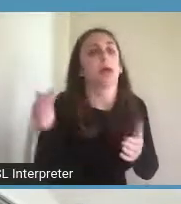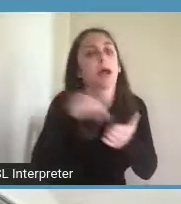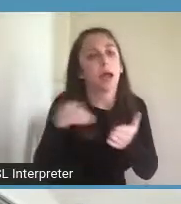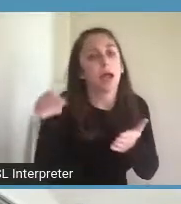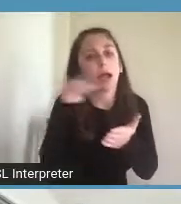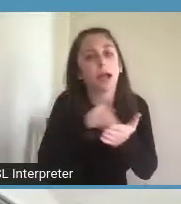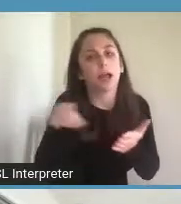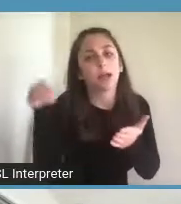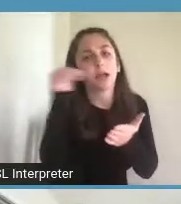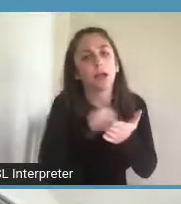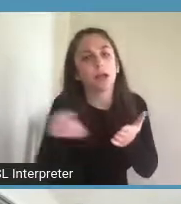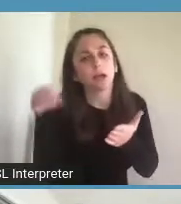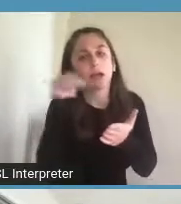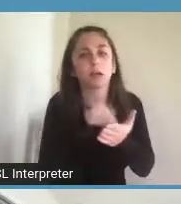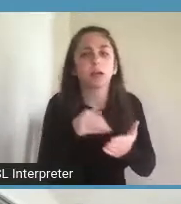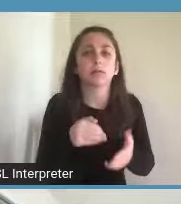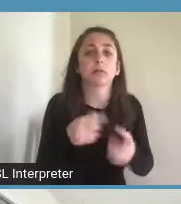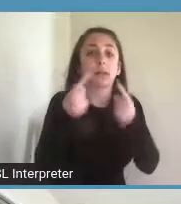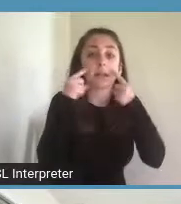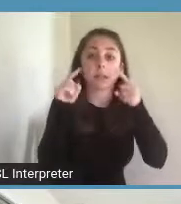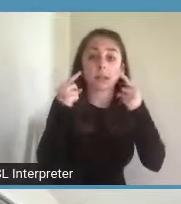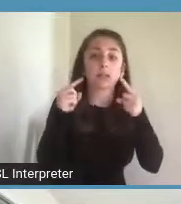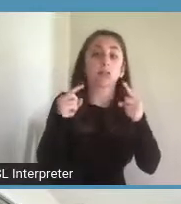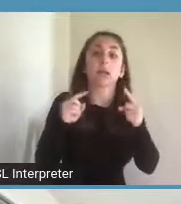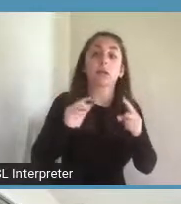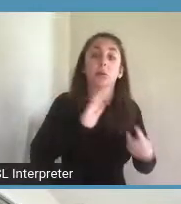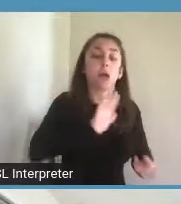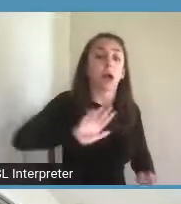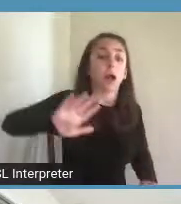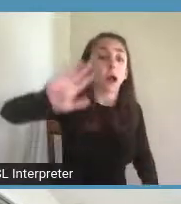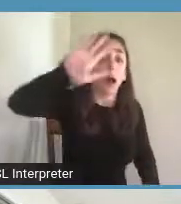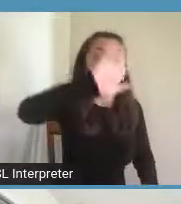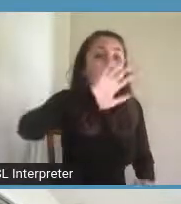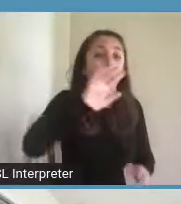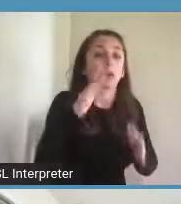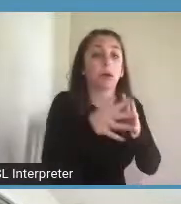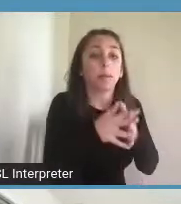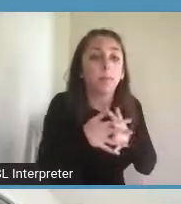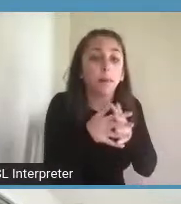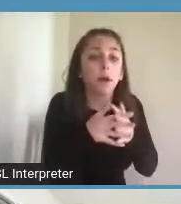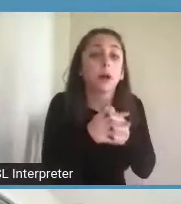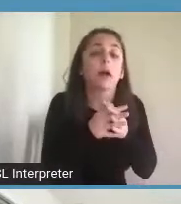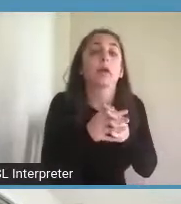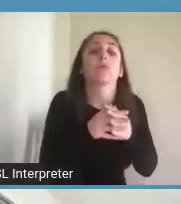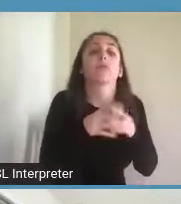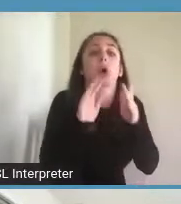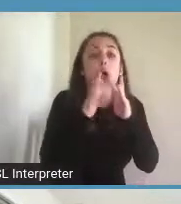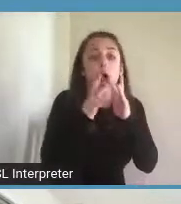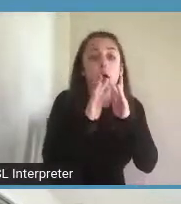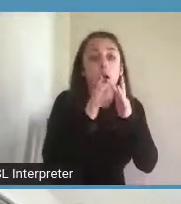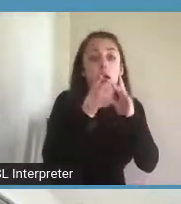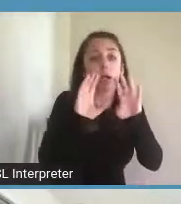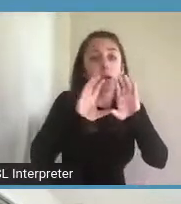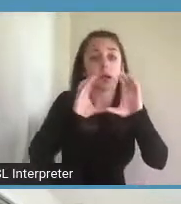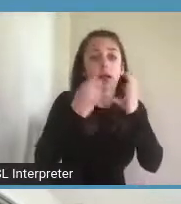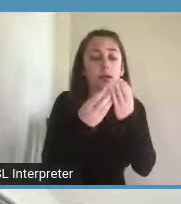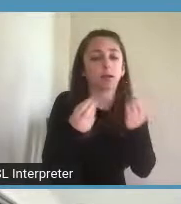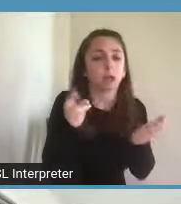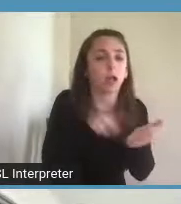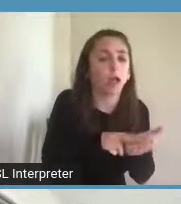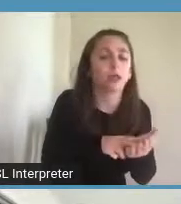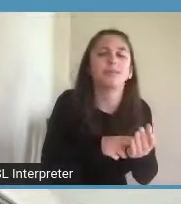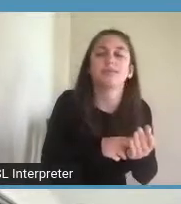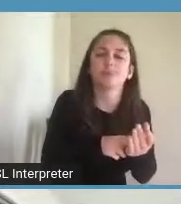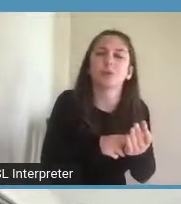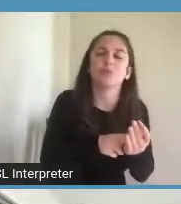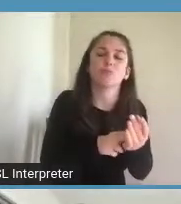they've got a lot of coverage across the entire United States for our online courses. And that's something that was a big strategic goal for us.